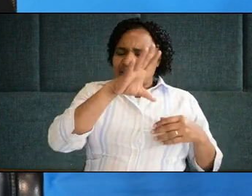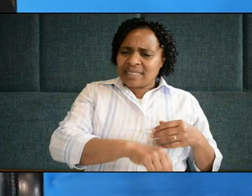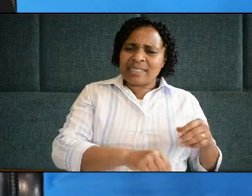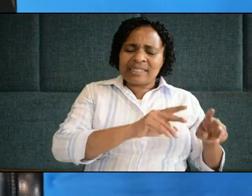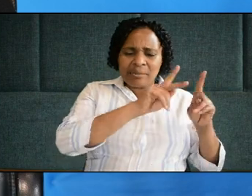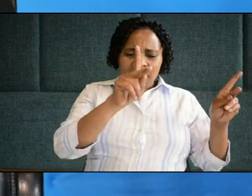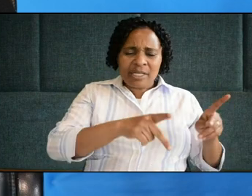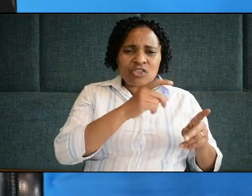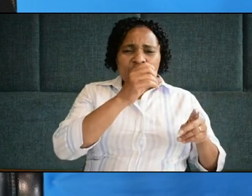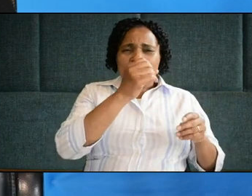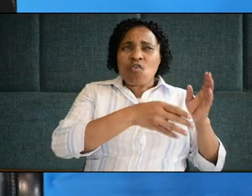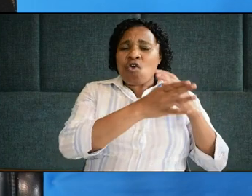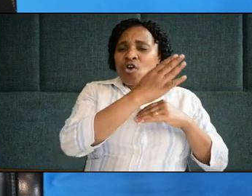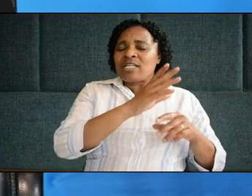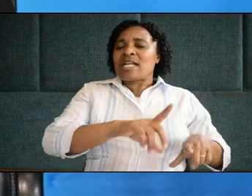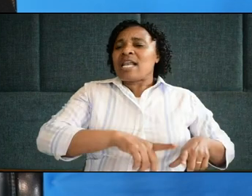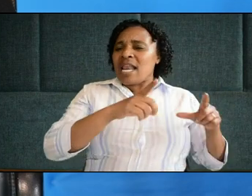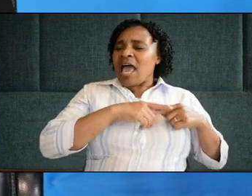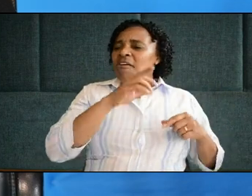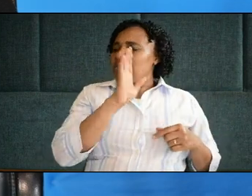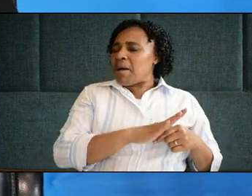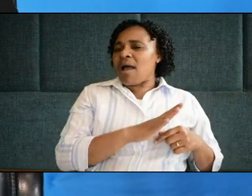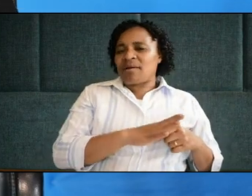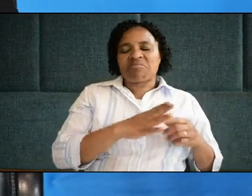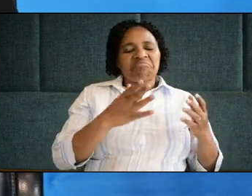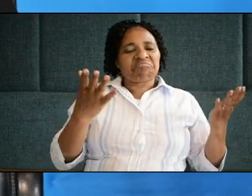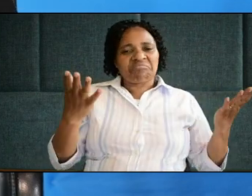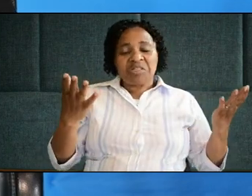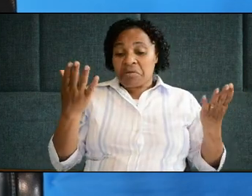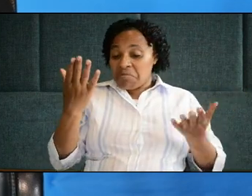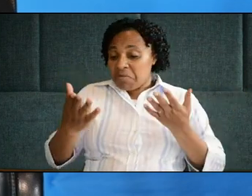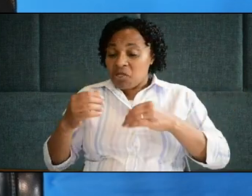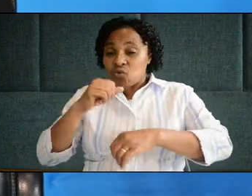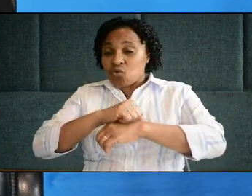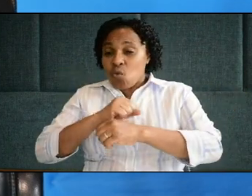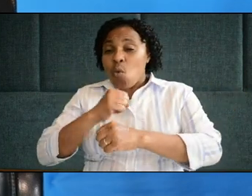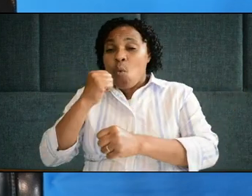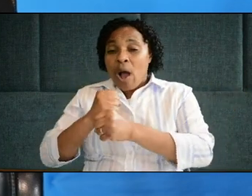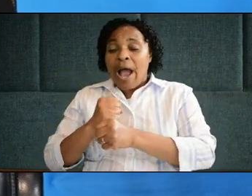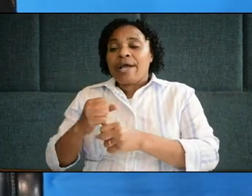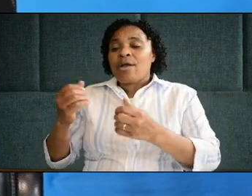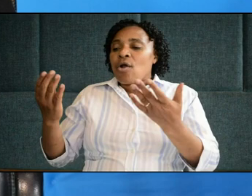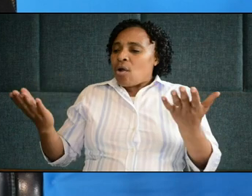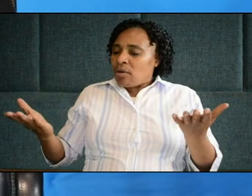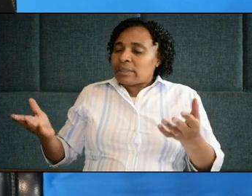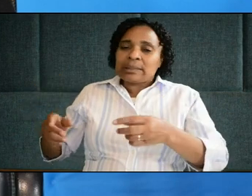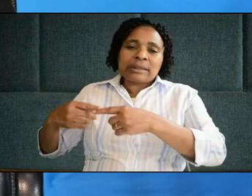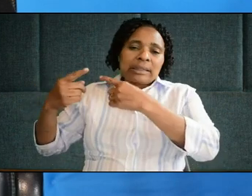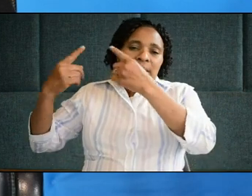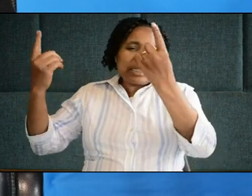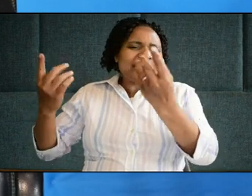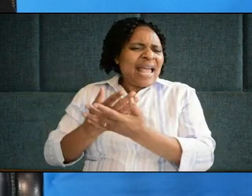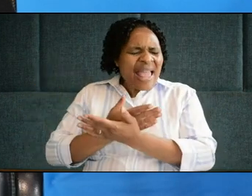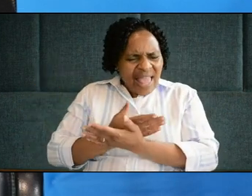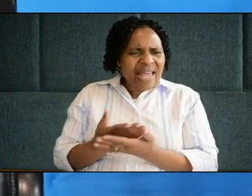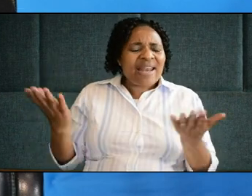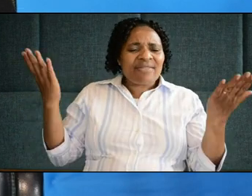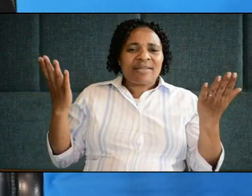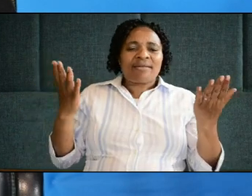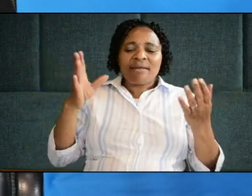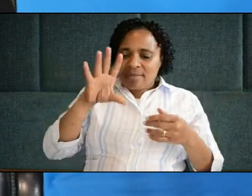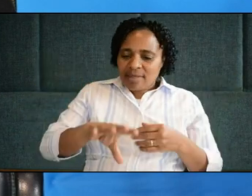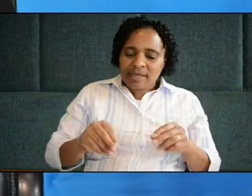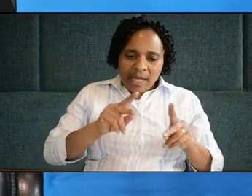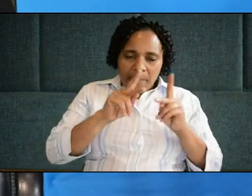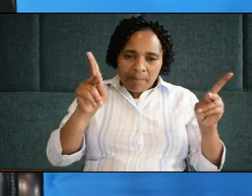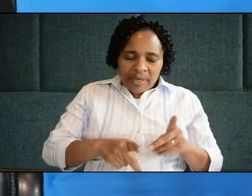your life, that is your idol. Be it your school work, be it success, anything that takes the place of